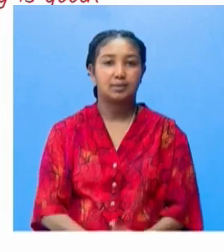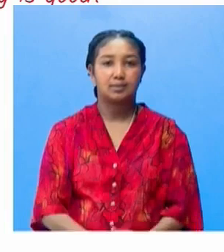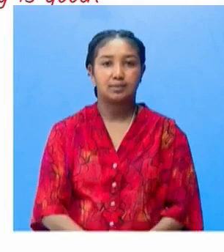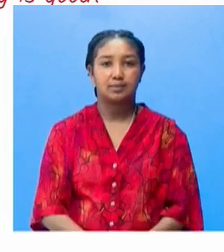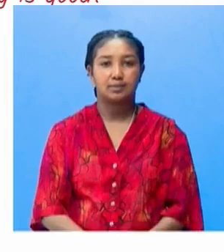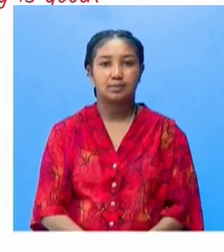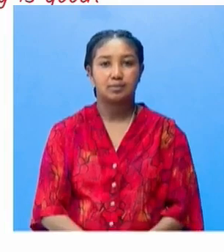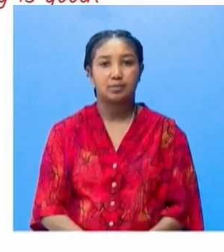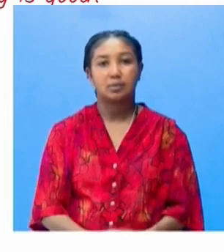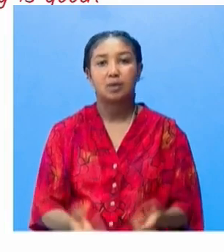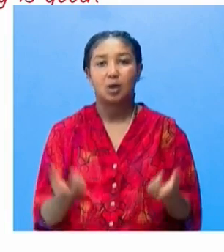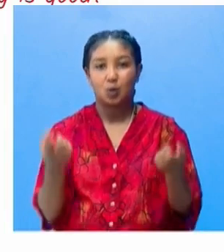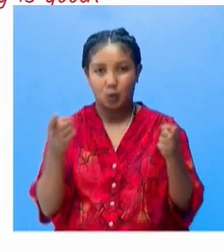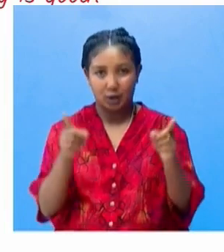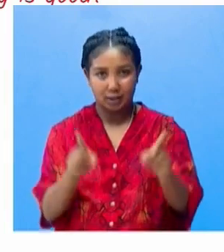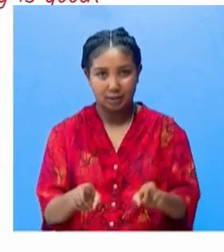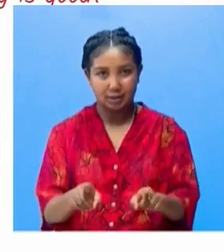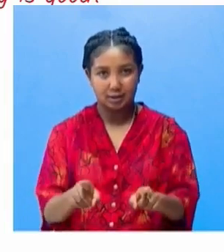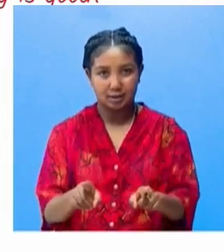when